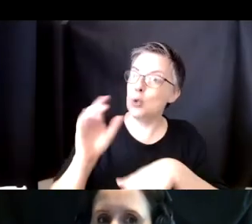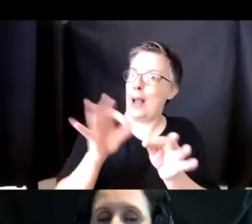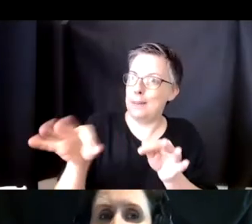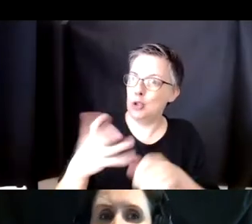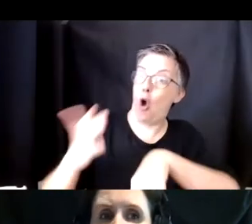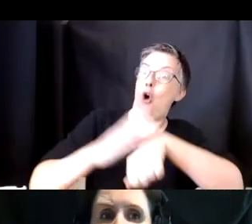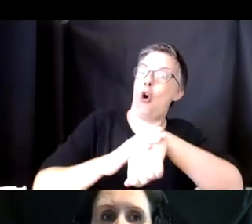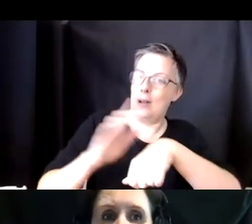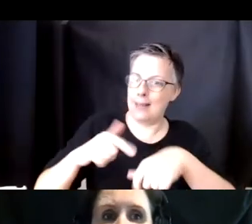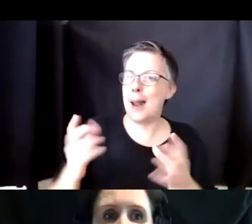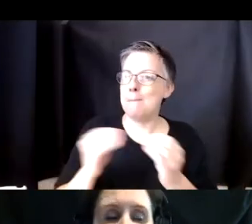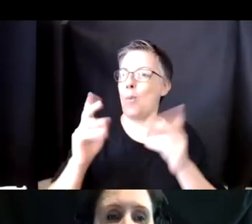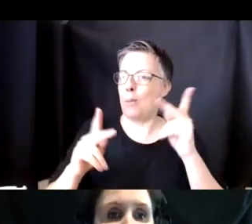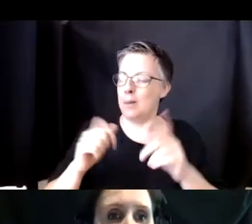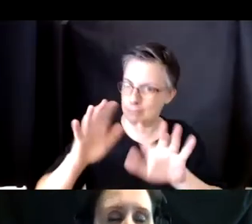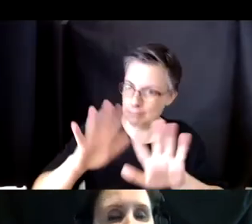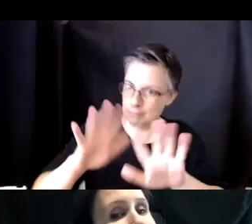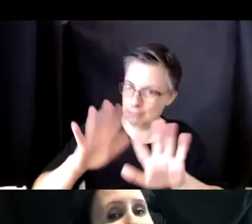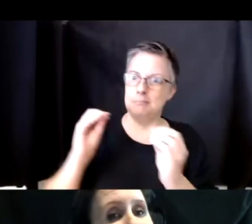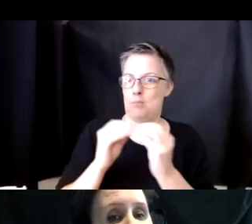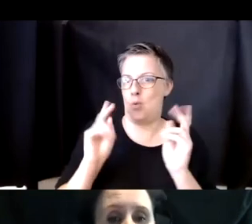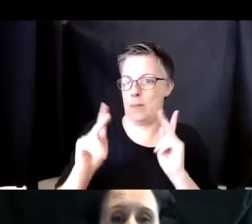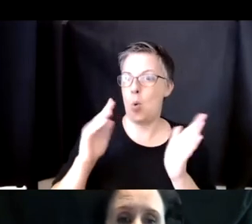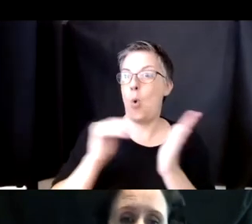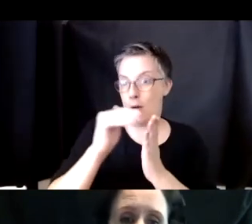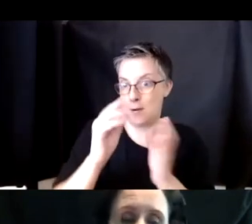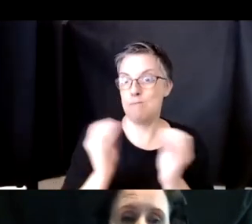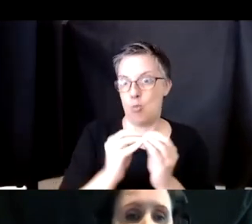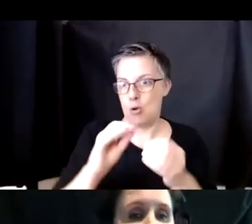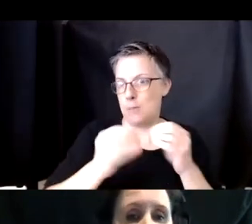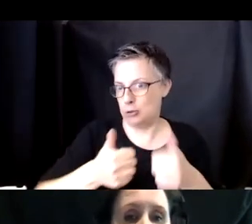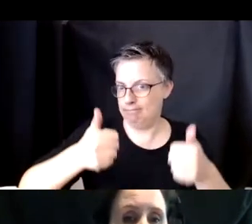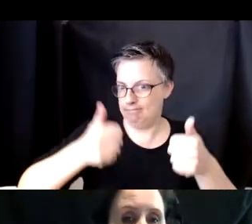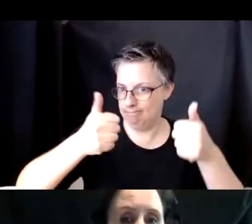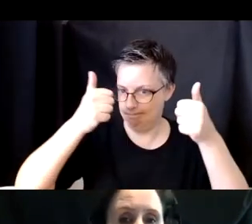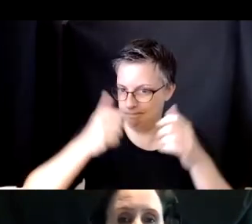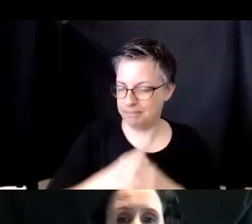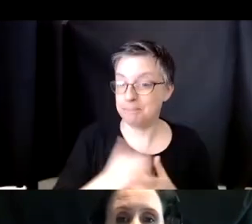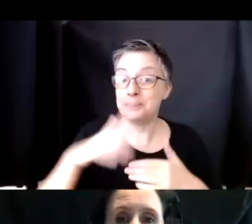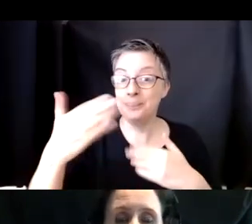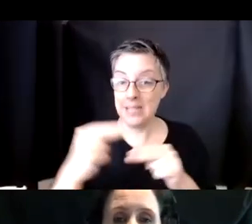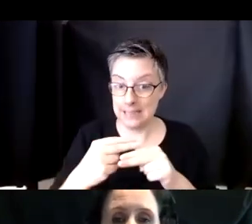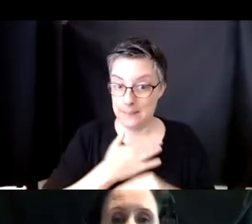video, you are more likely to be watched more often than not. Next slide, please.